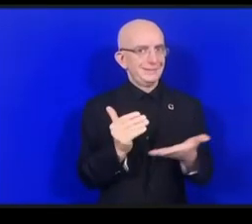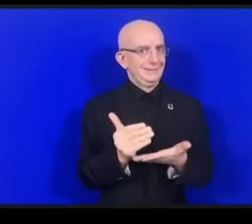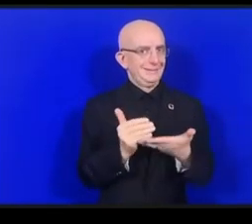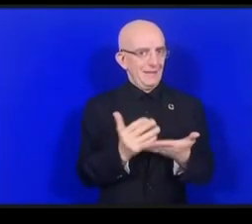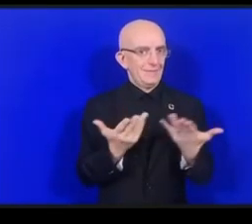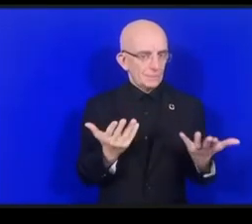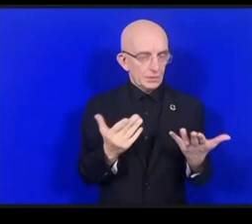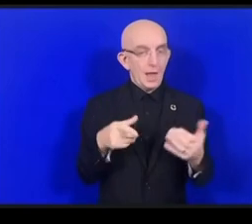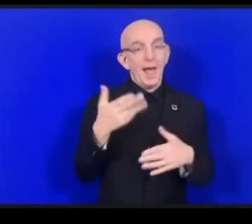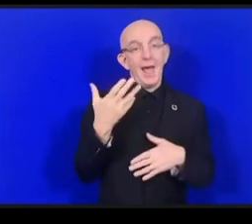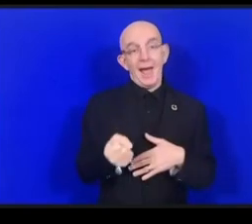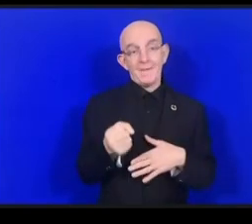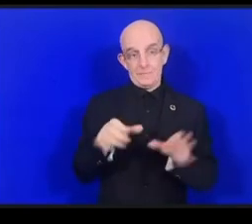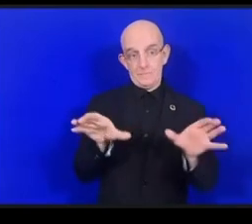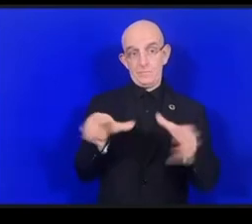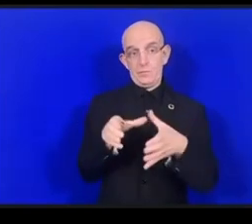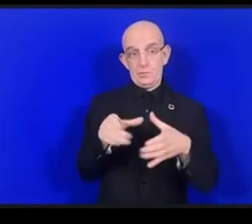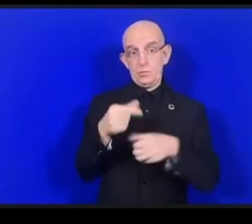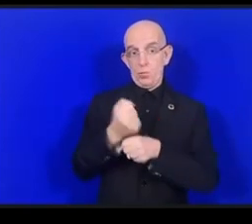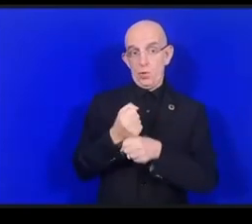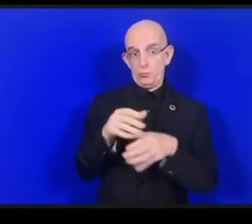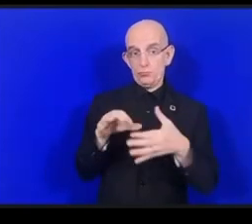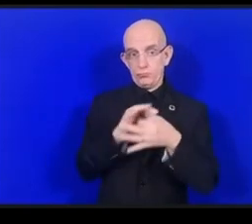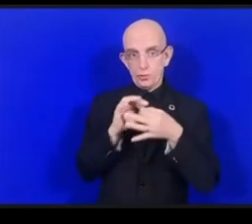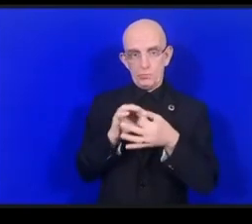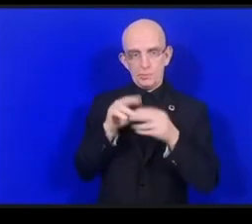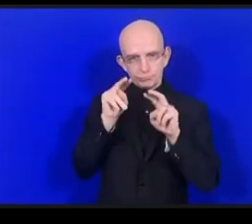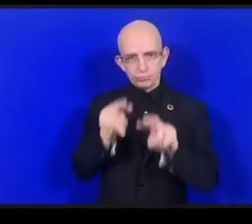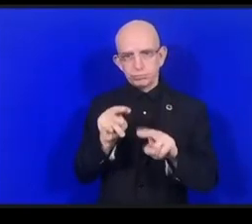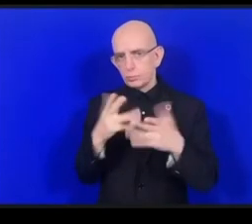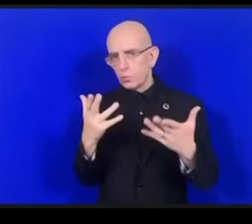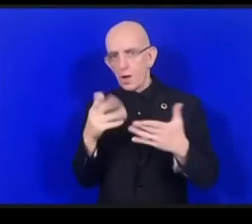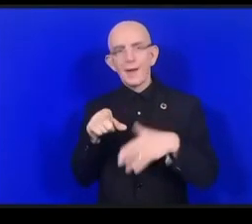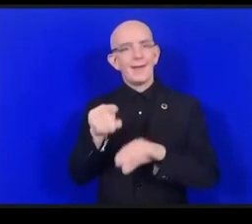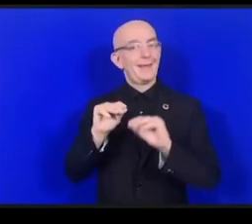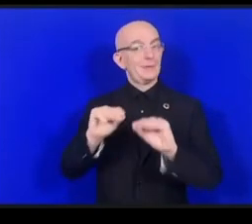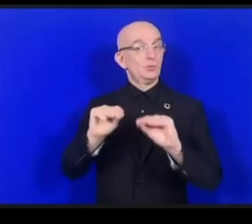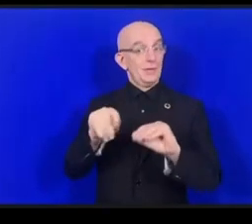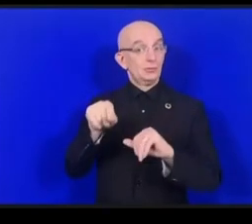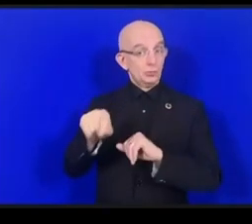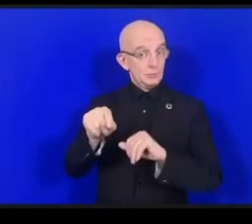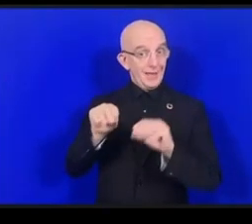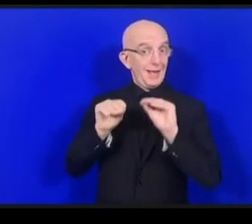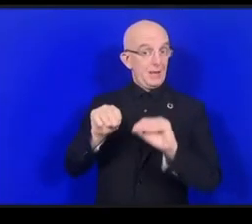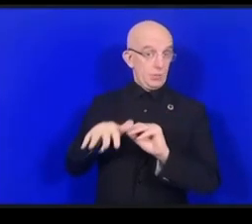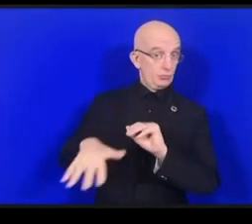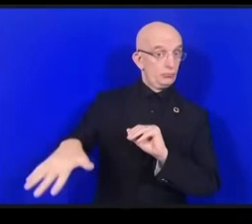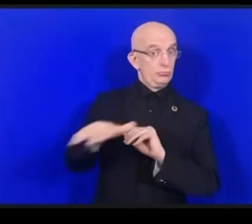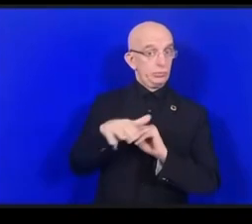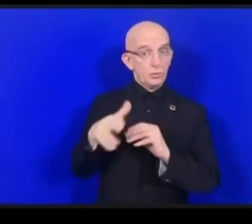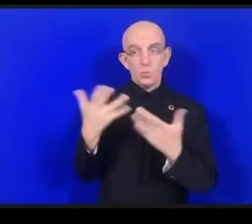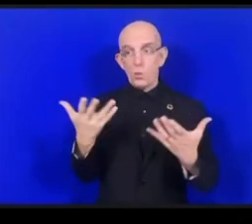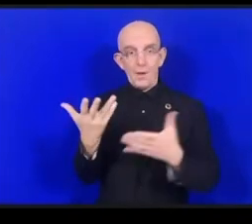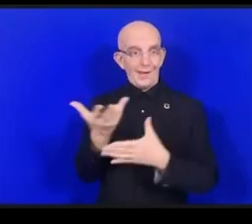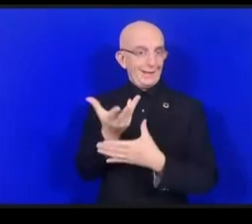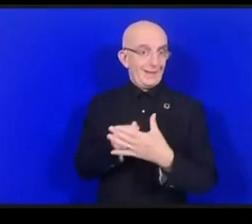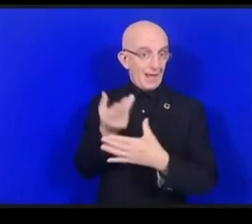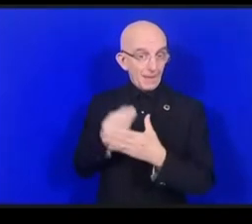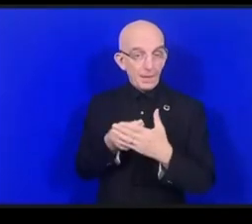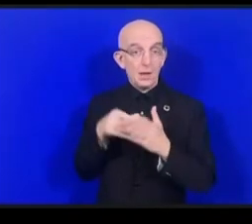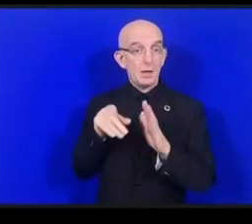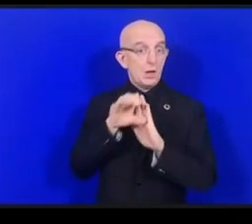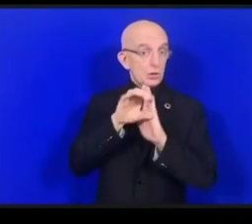to cybersecurity standards. And that is now developing a proposal for creating